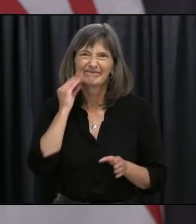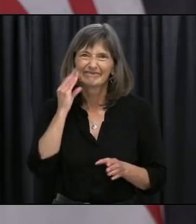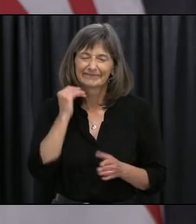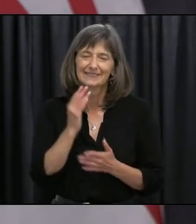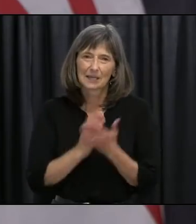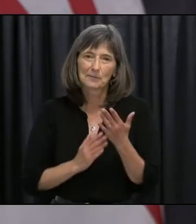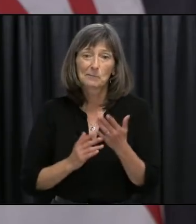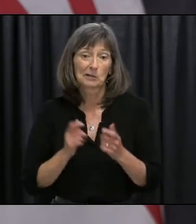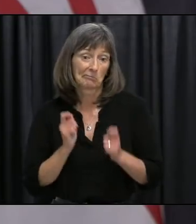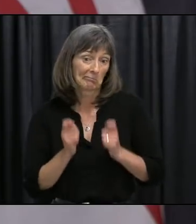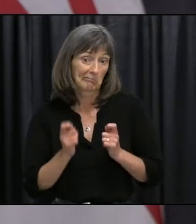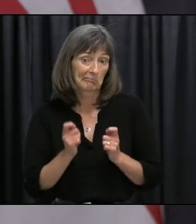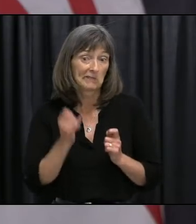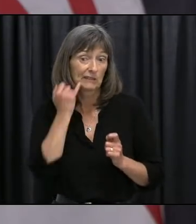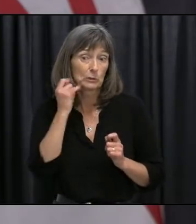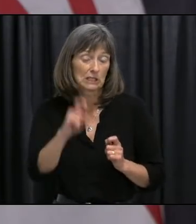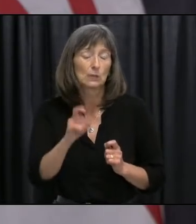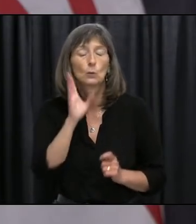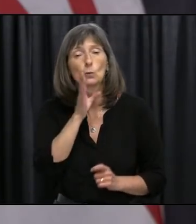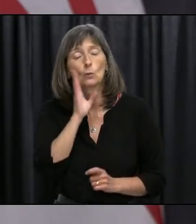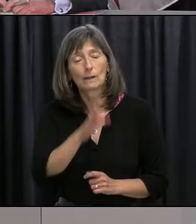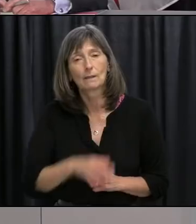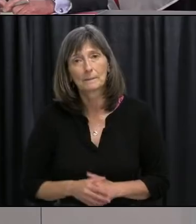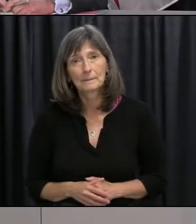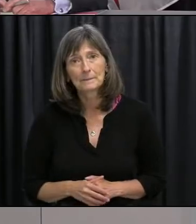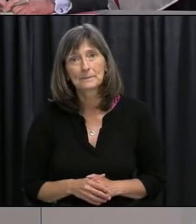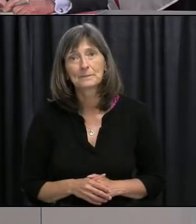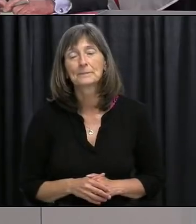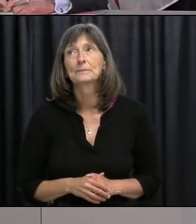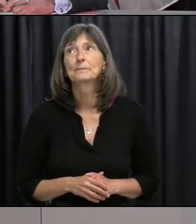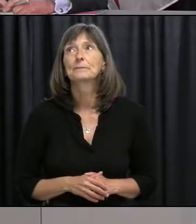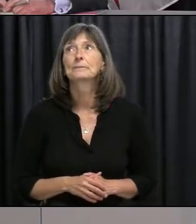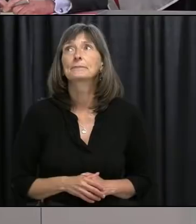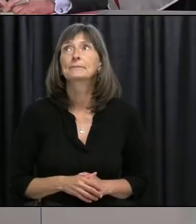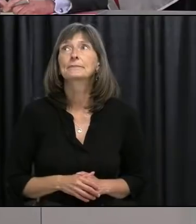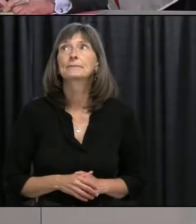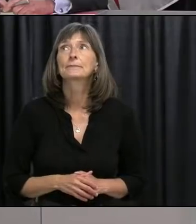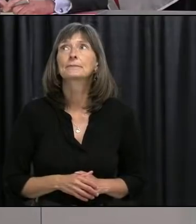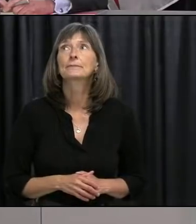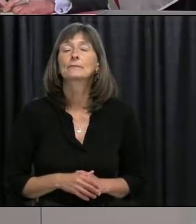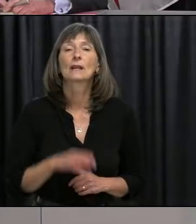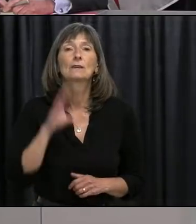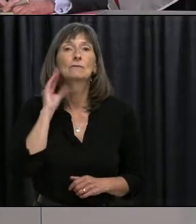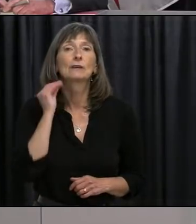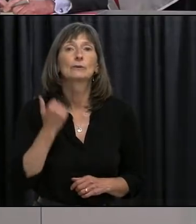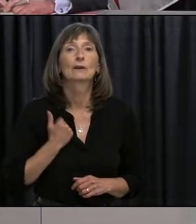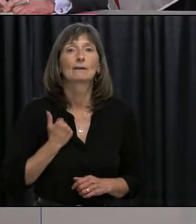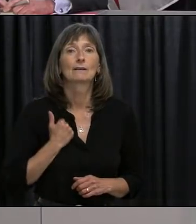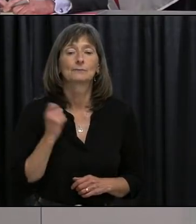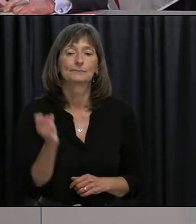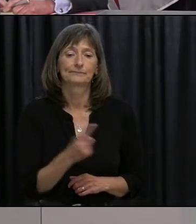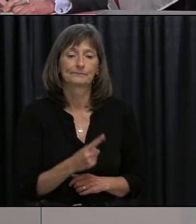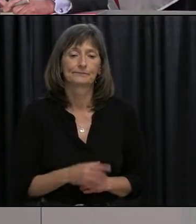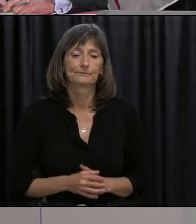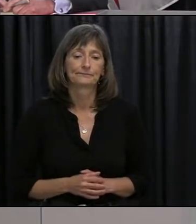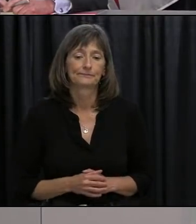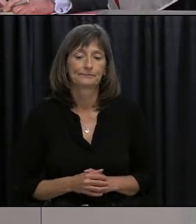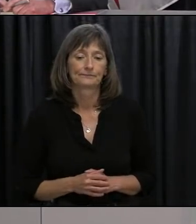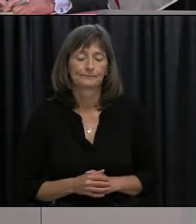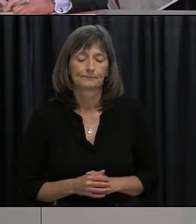and we'll make provision for that. Our next question is from Patrick Butler of Radio Canada. Please go ahead.